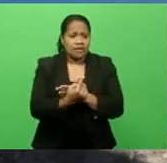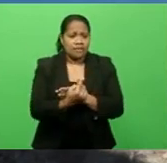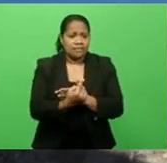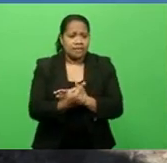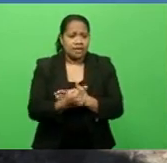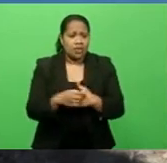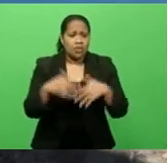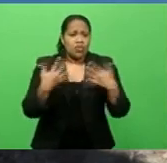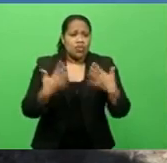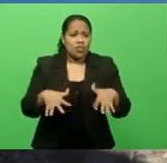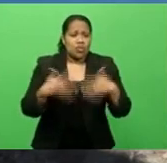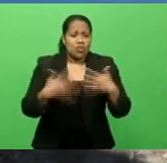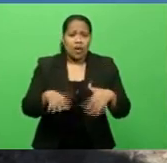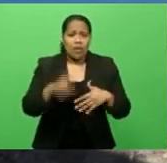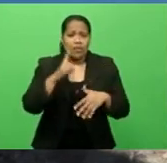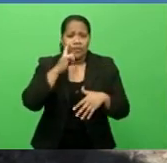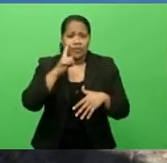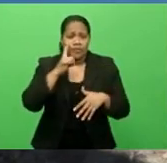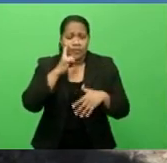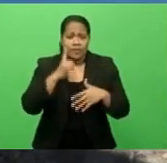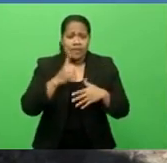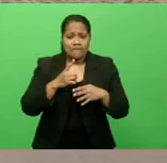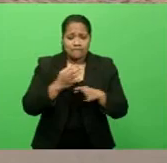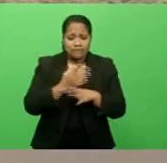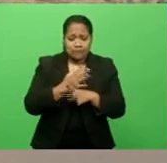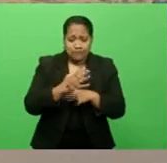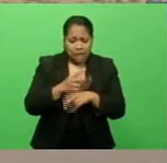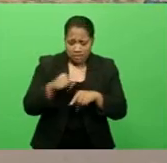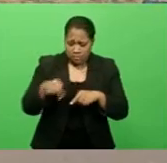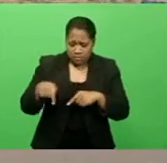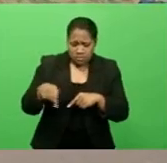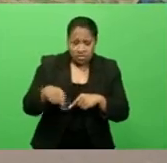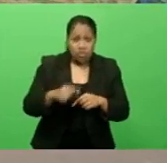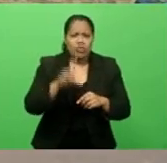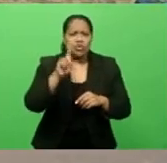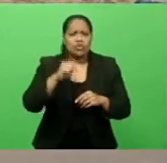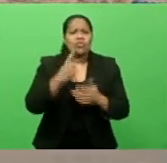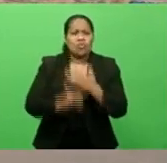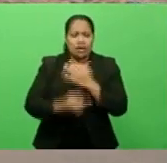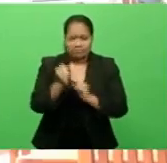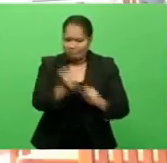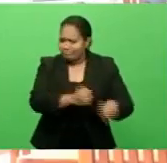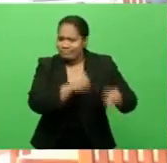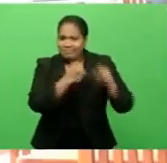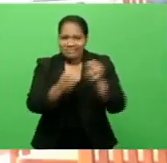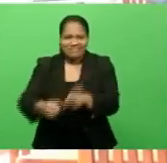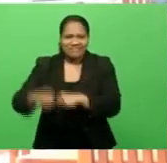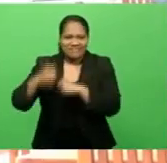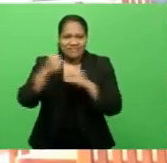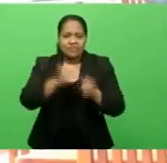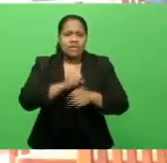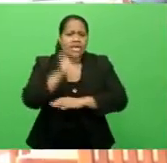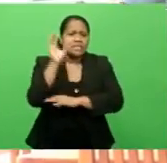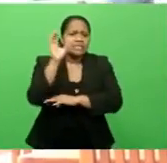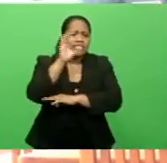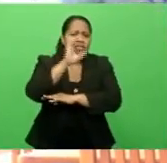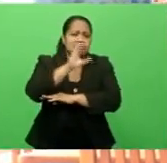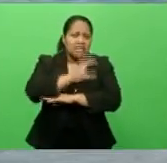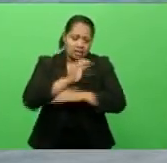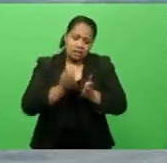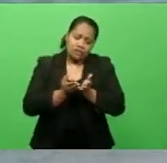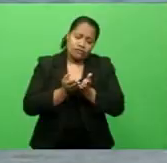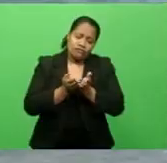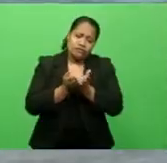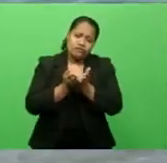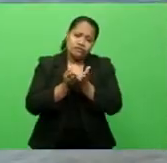amazing parrotfish and getting out on the reefs. We've been kayaking. We went on a kayak sunset cruise and actually saw dolphins jumping